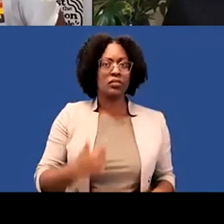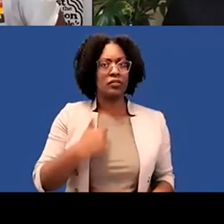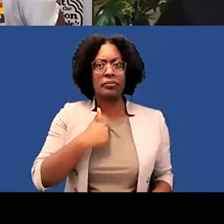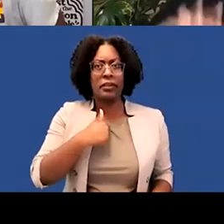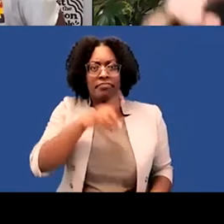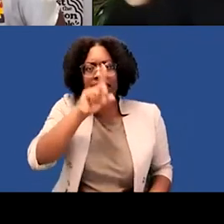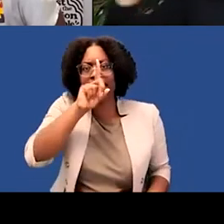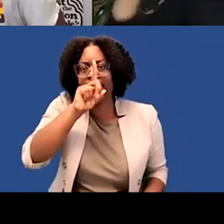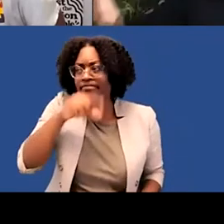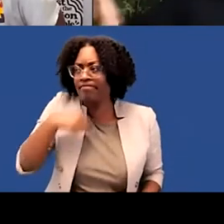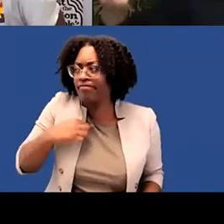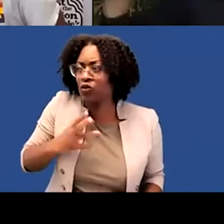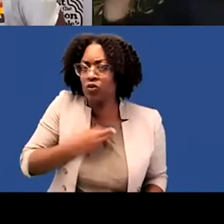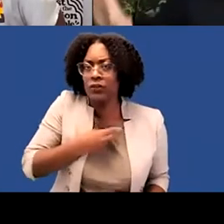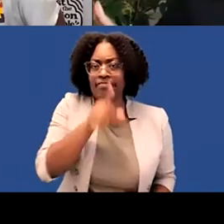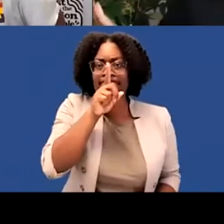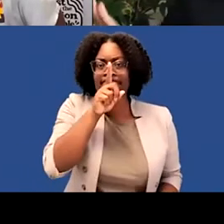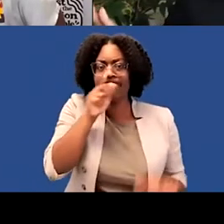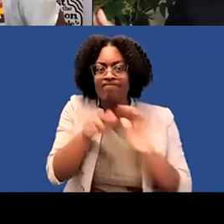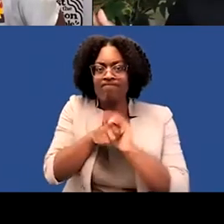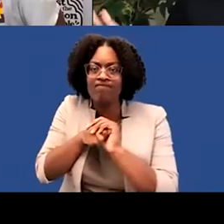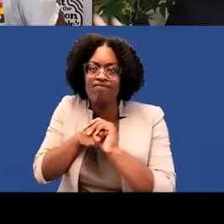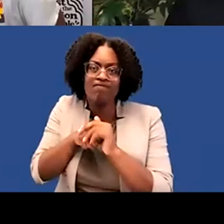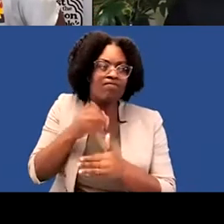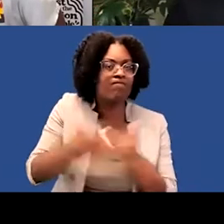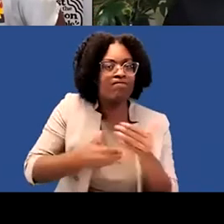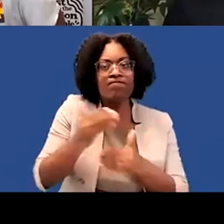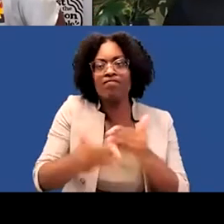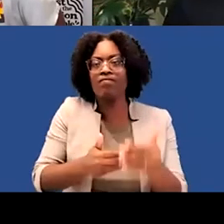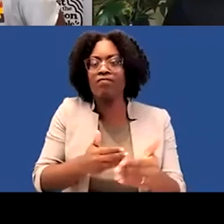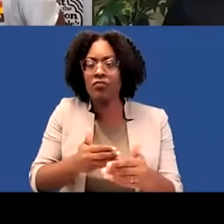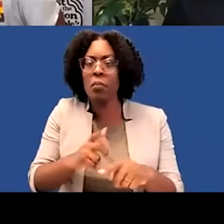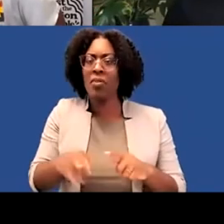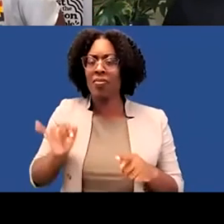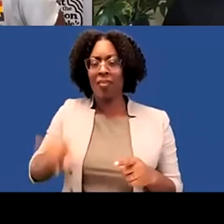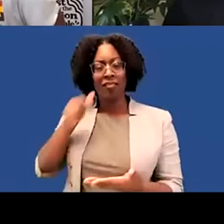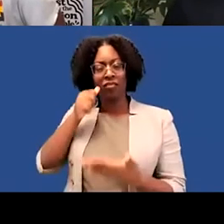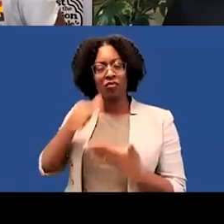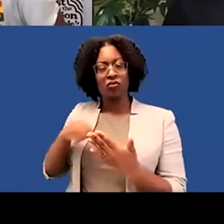that kind of shattered this idea that